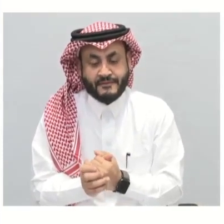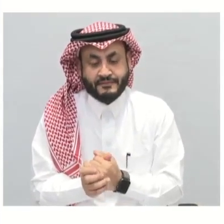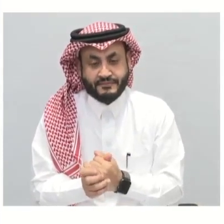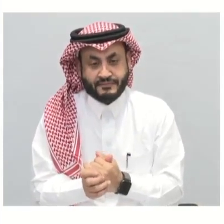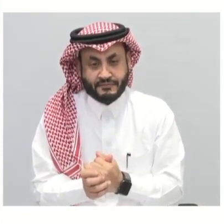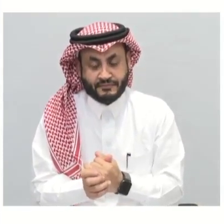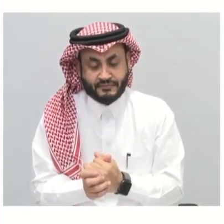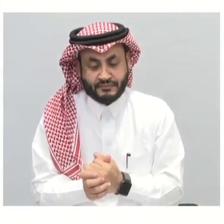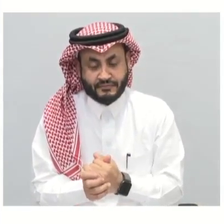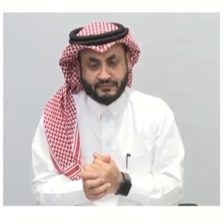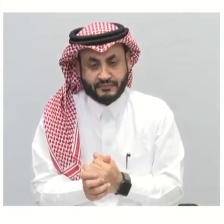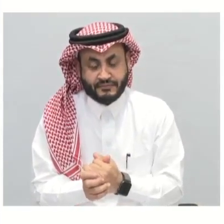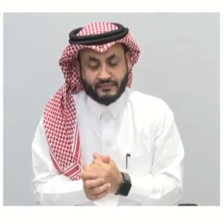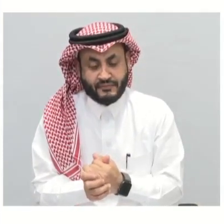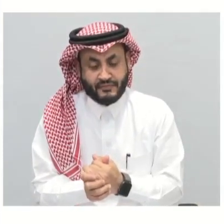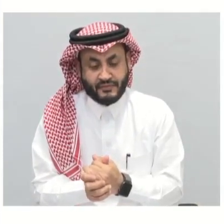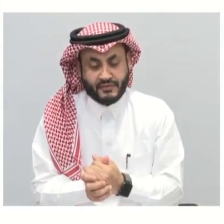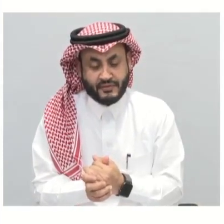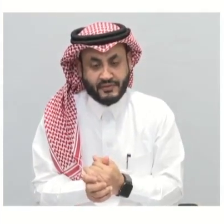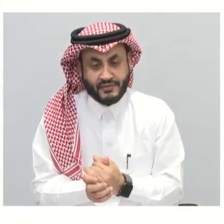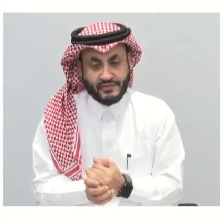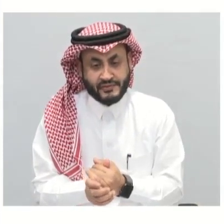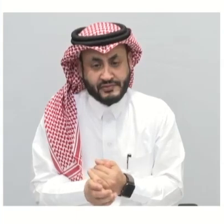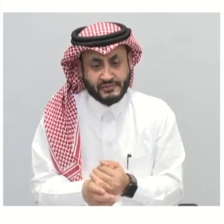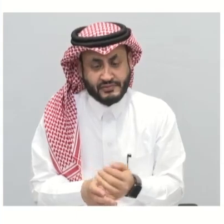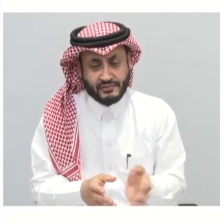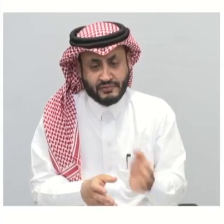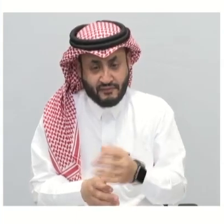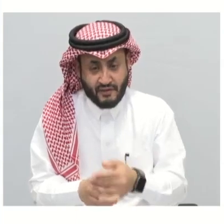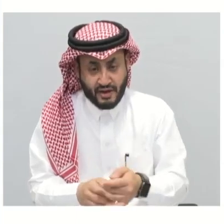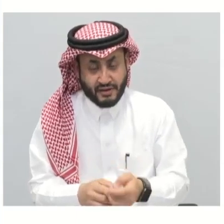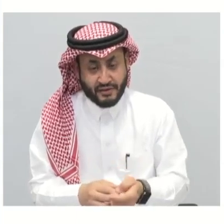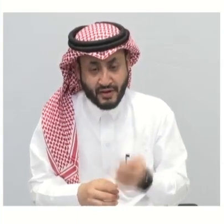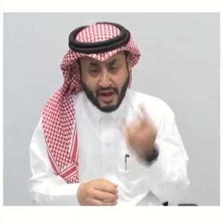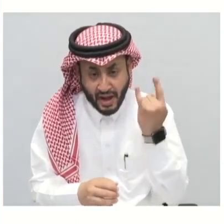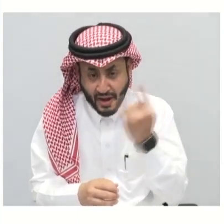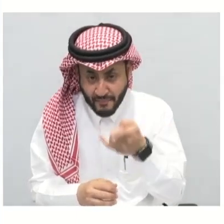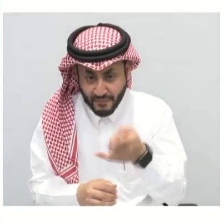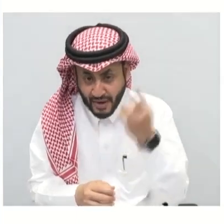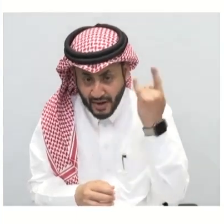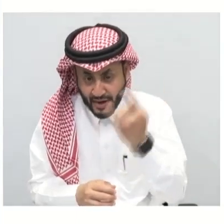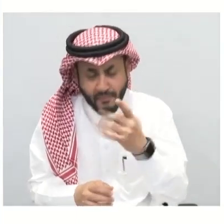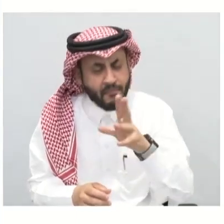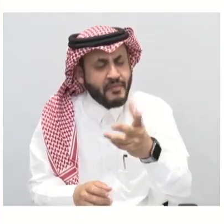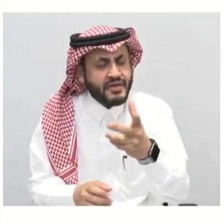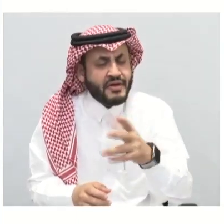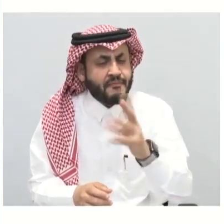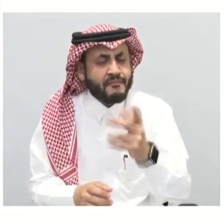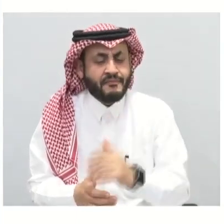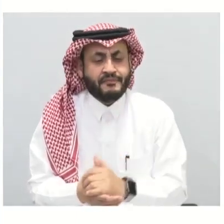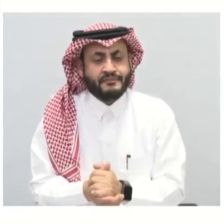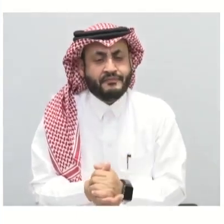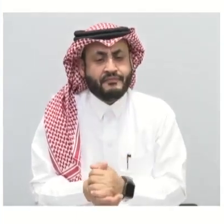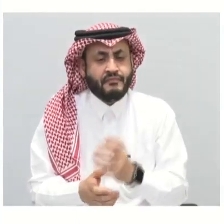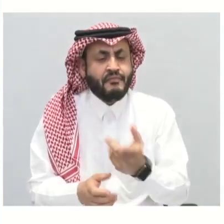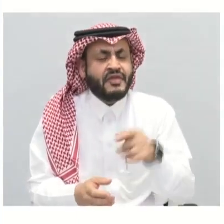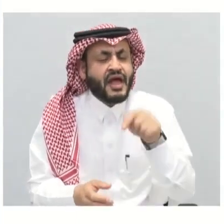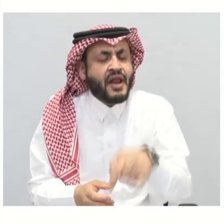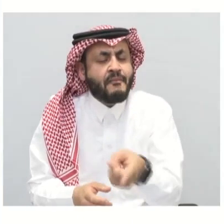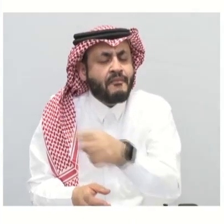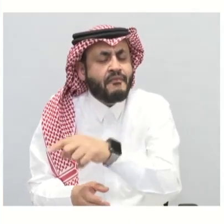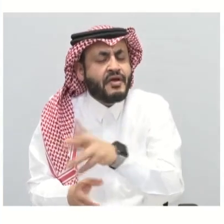versus talking about it in the future. So a very important note here, when we use the present progressive to show the future,